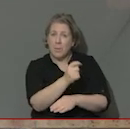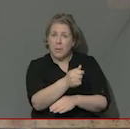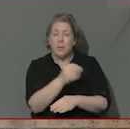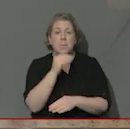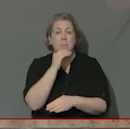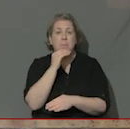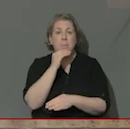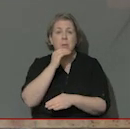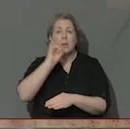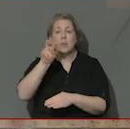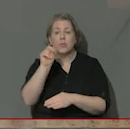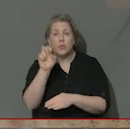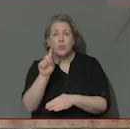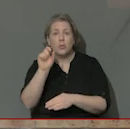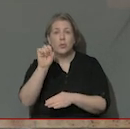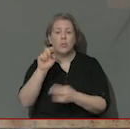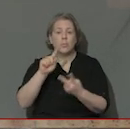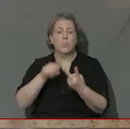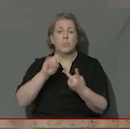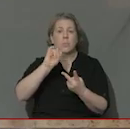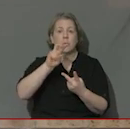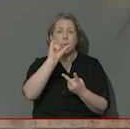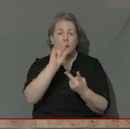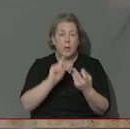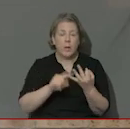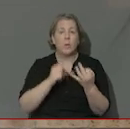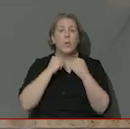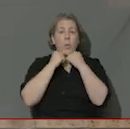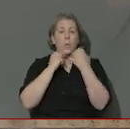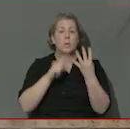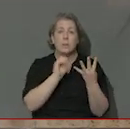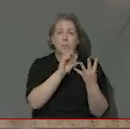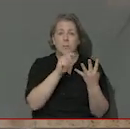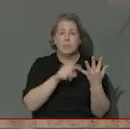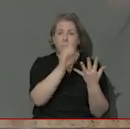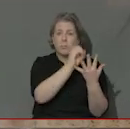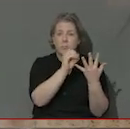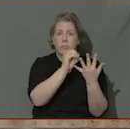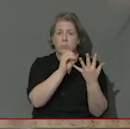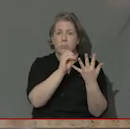July, August, September, October, November. So for 6 months,